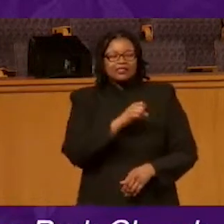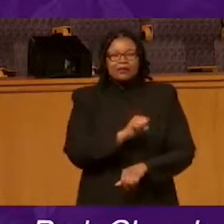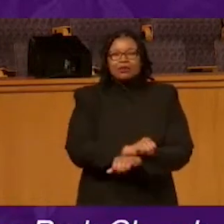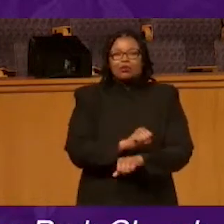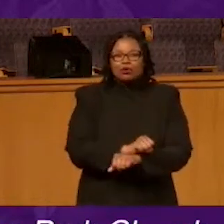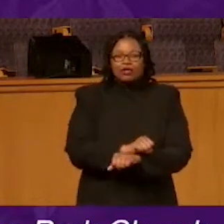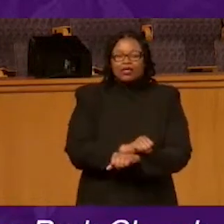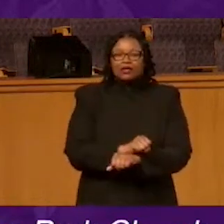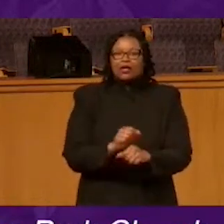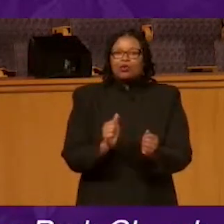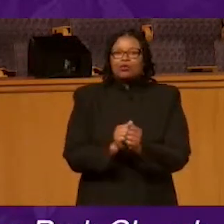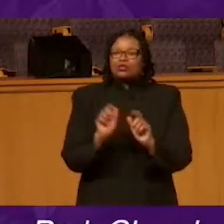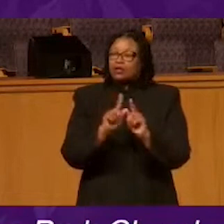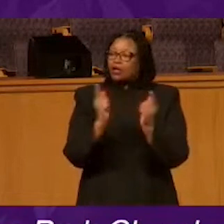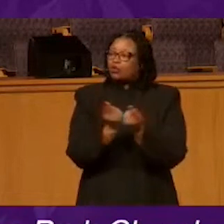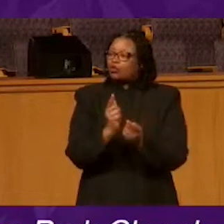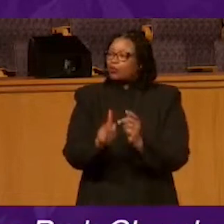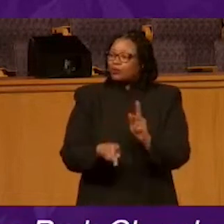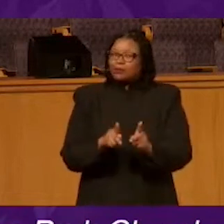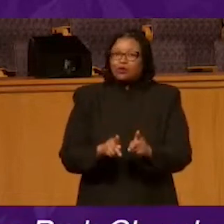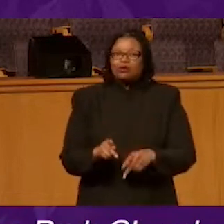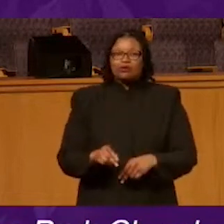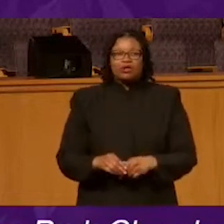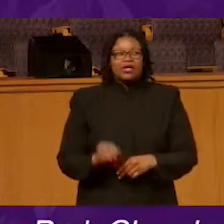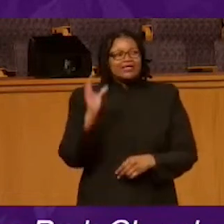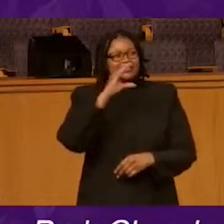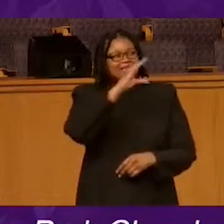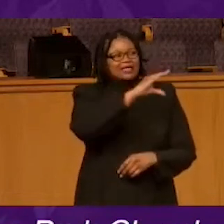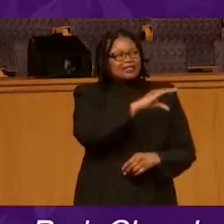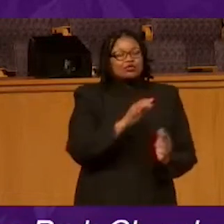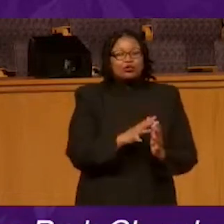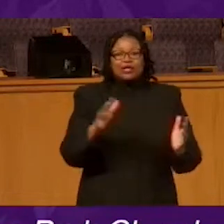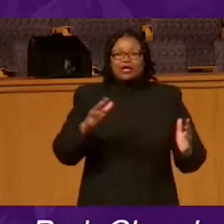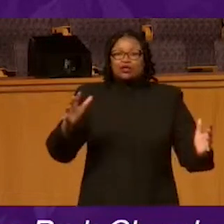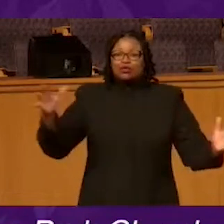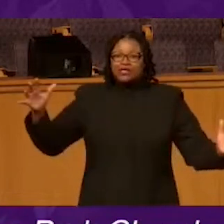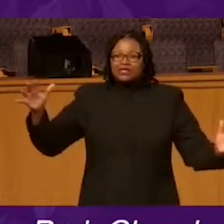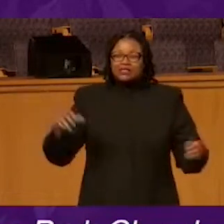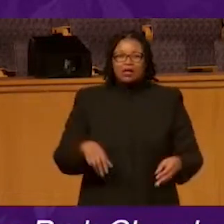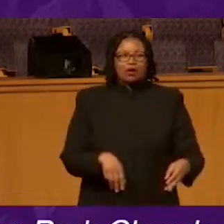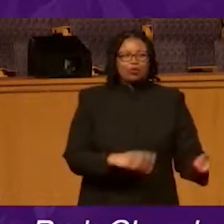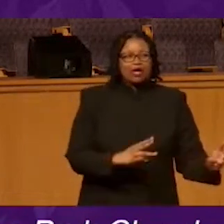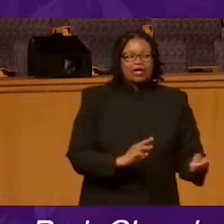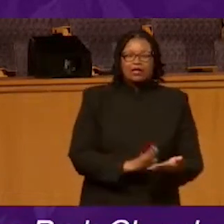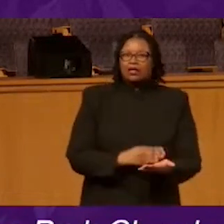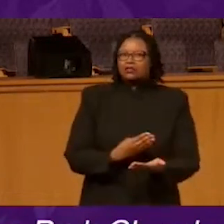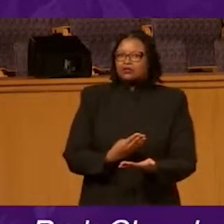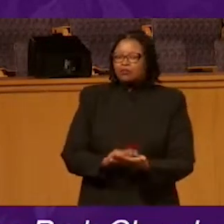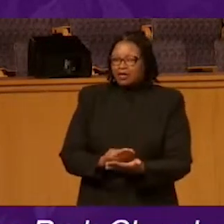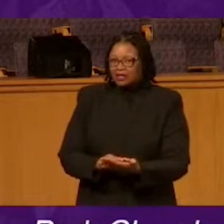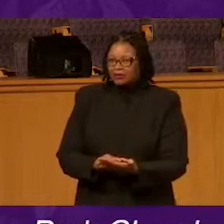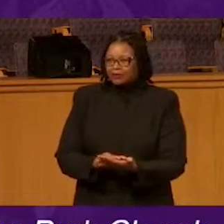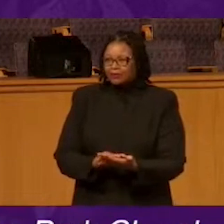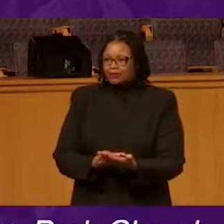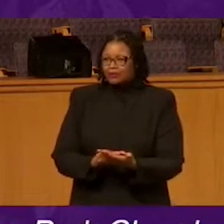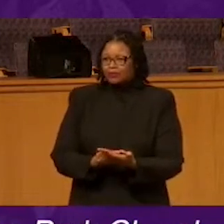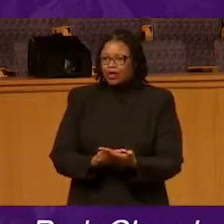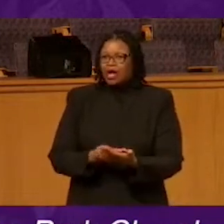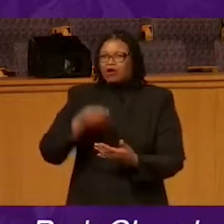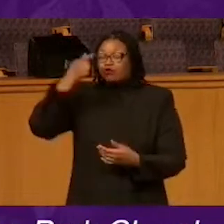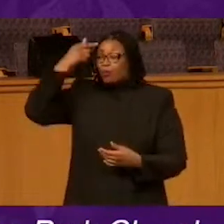of people seeking to increase access to capital for